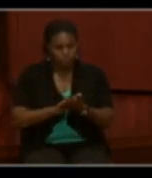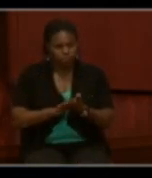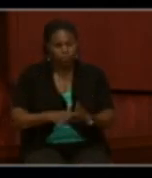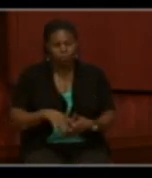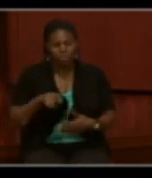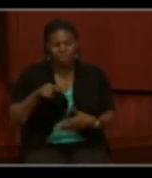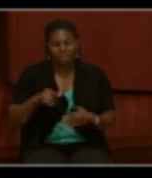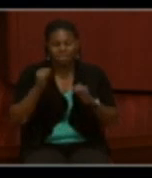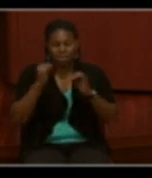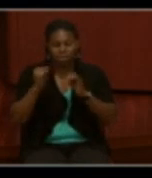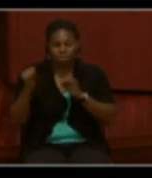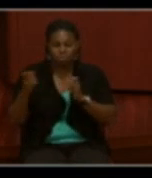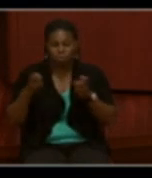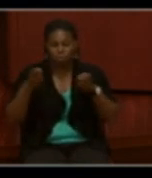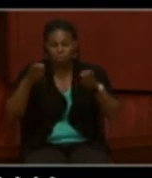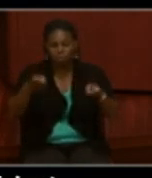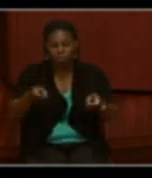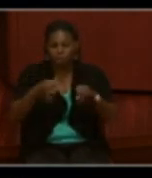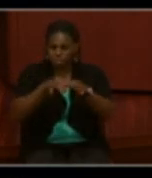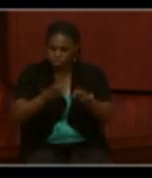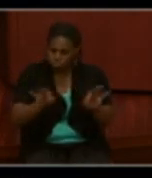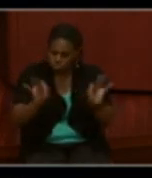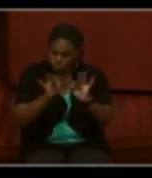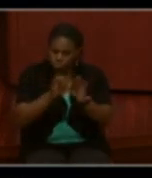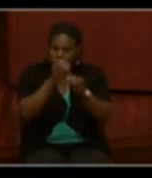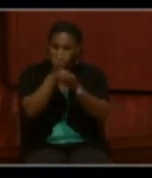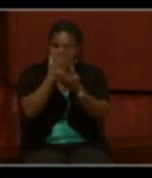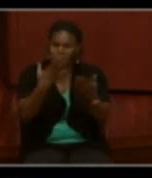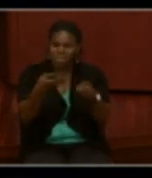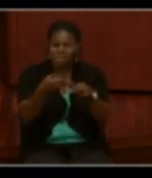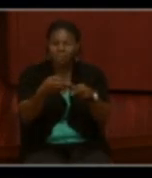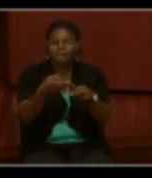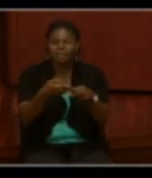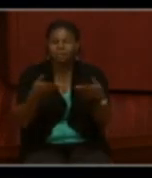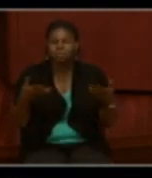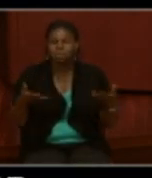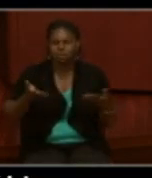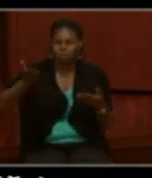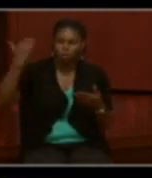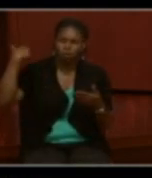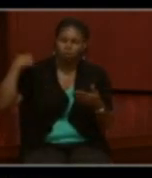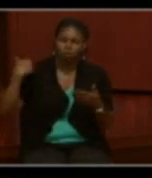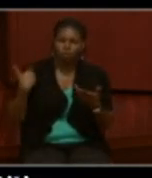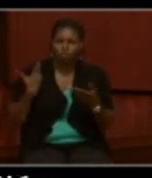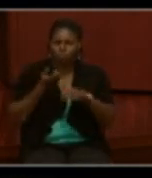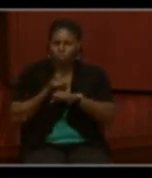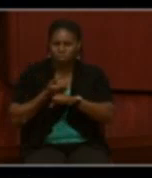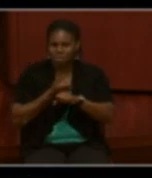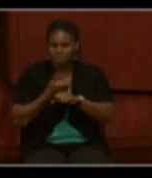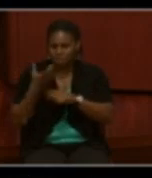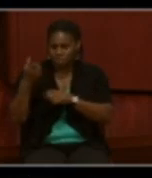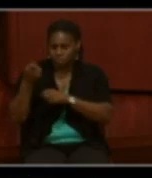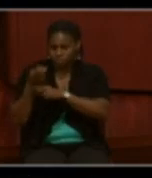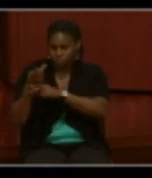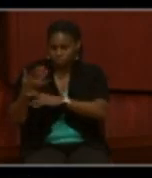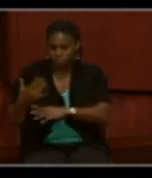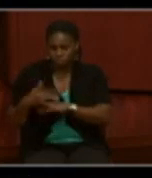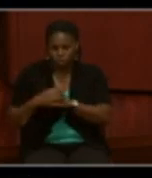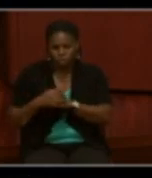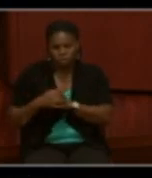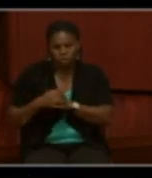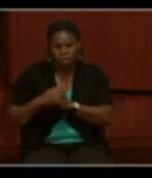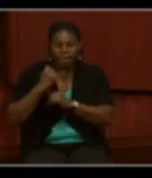individual providing that crucial information, the names of, you know, the former slaveholder. Again, if